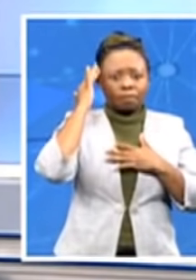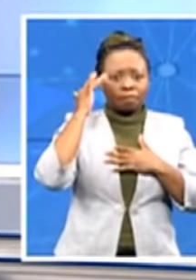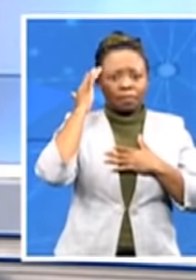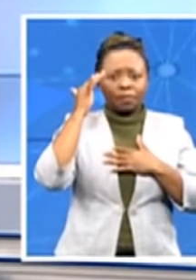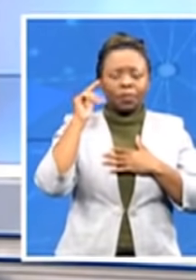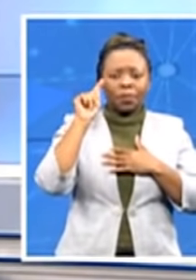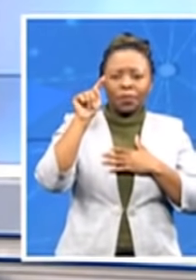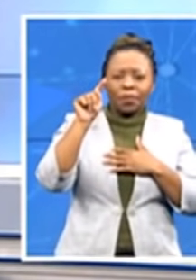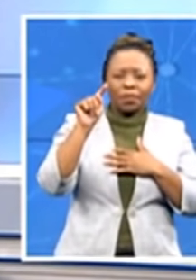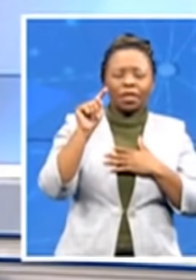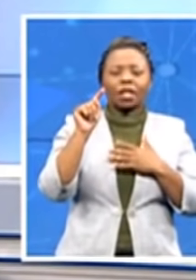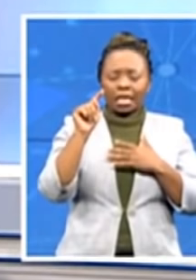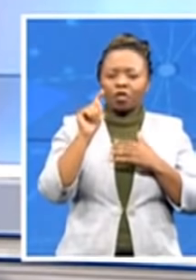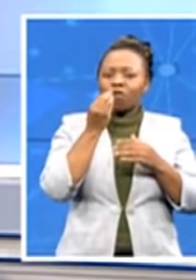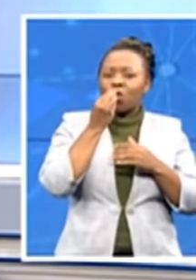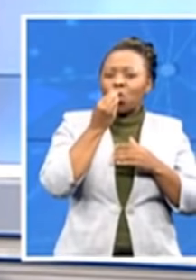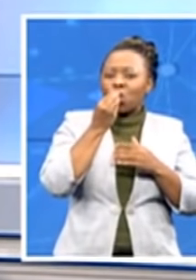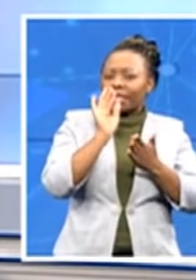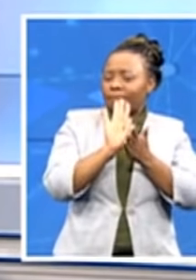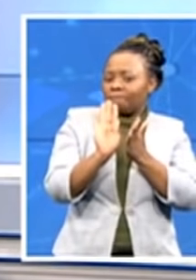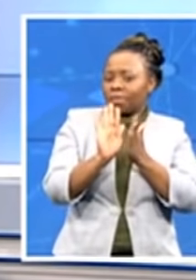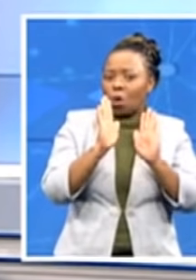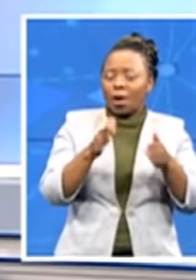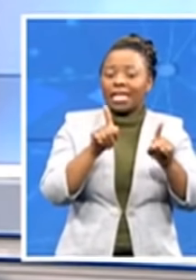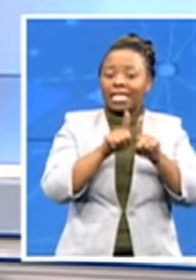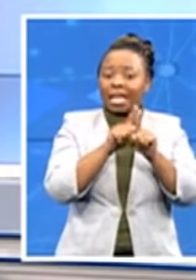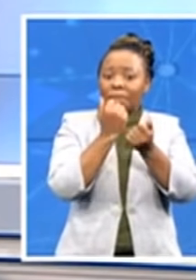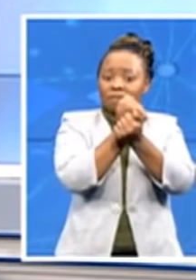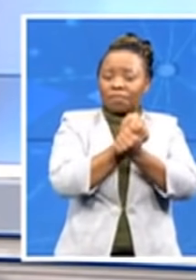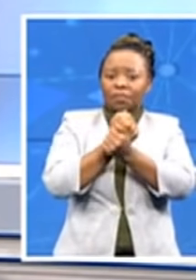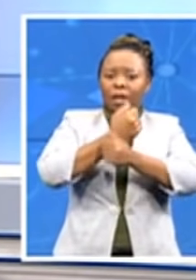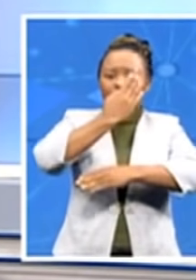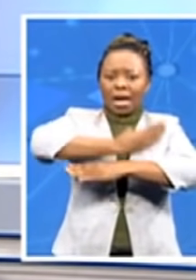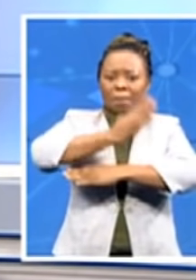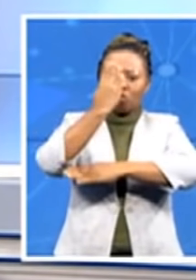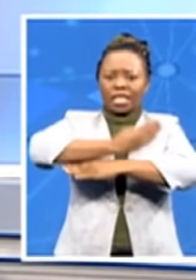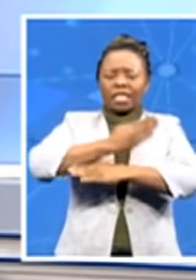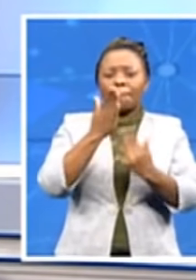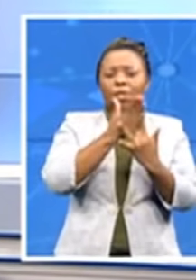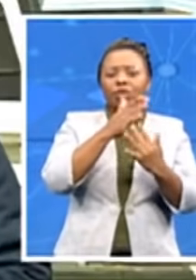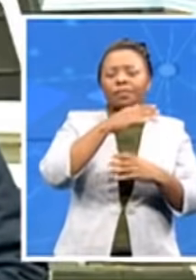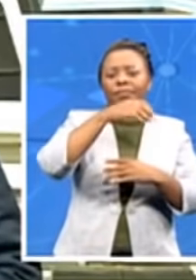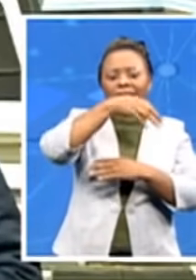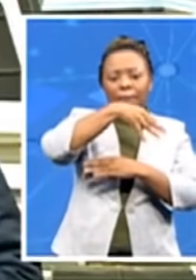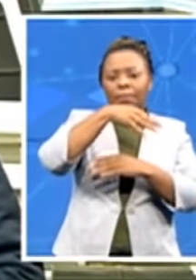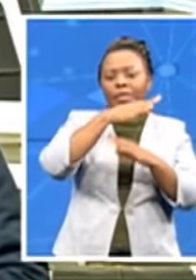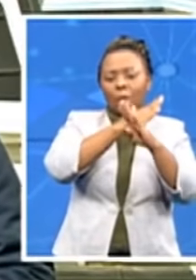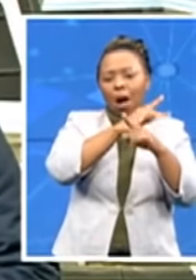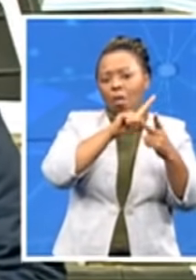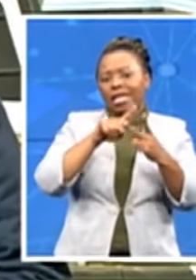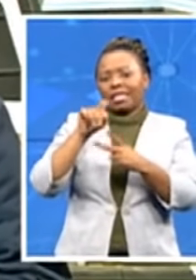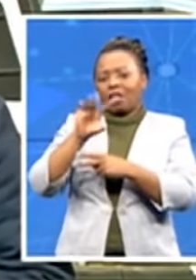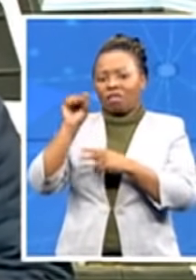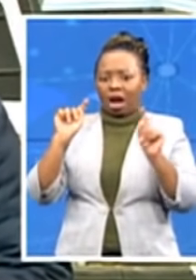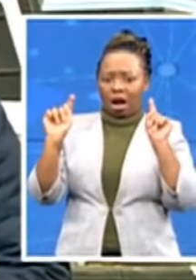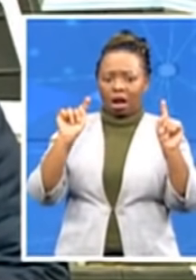movement of trucks at the Beitbridge Border Post between South Africa and Zimbabwe. Let's cross to our reporter, Lutendo Bobodi. He is at the border. A very good morning